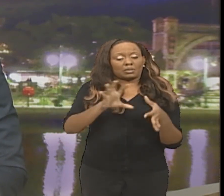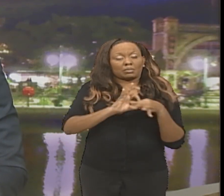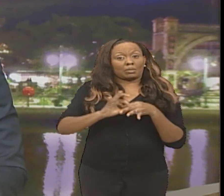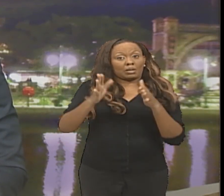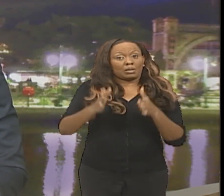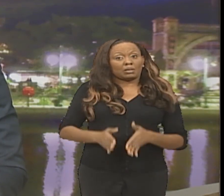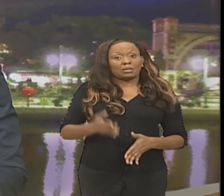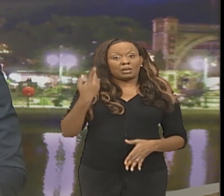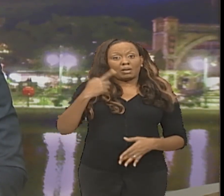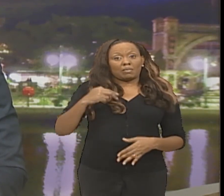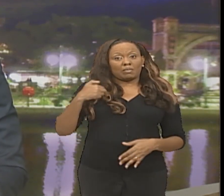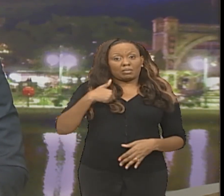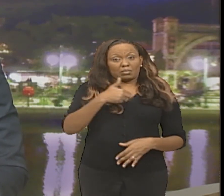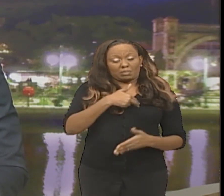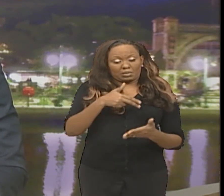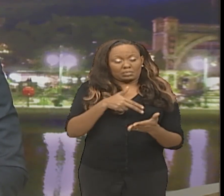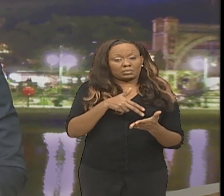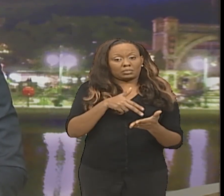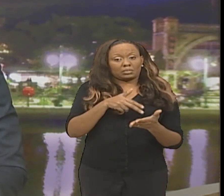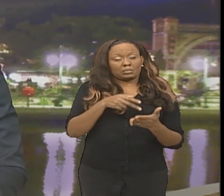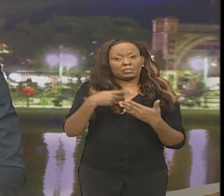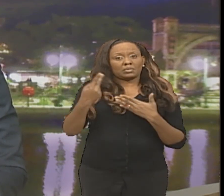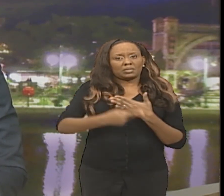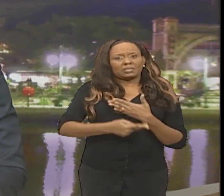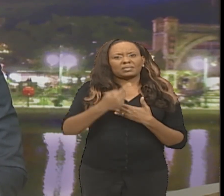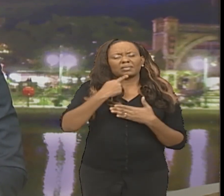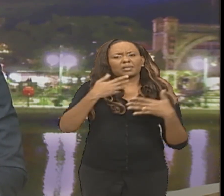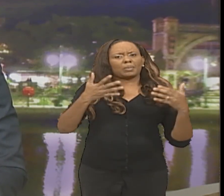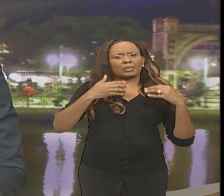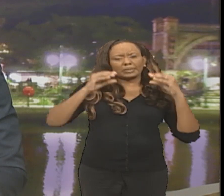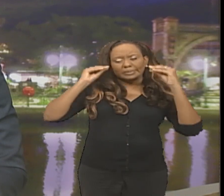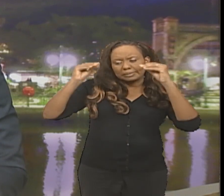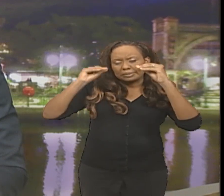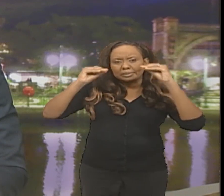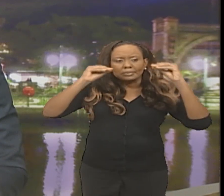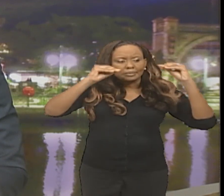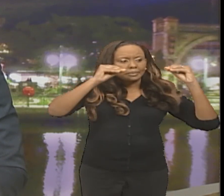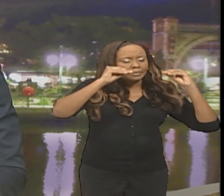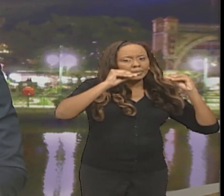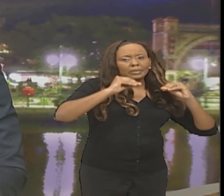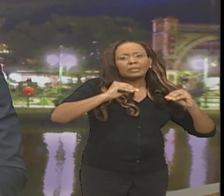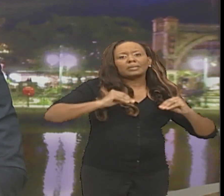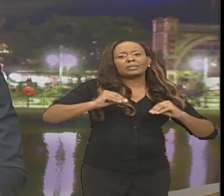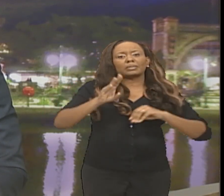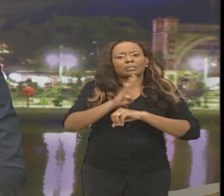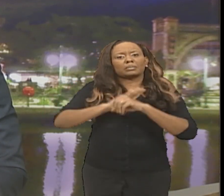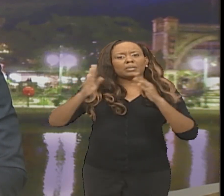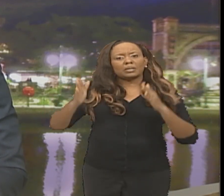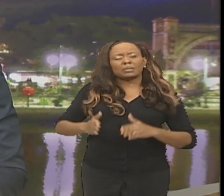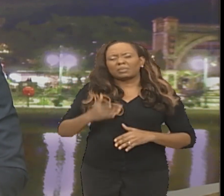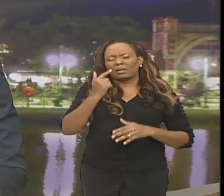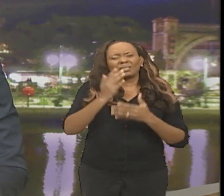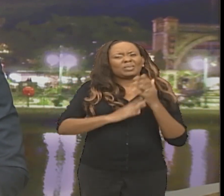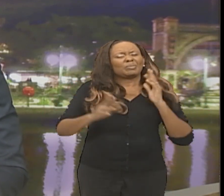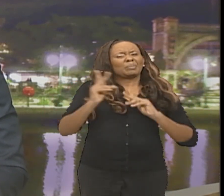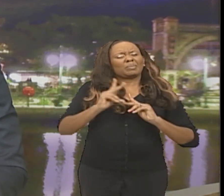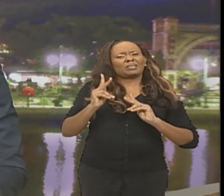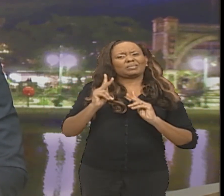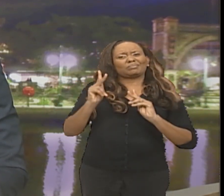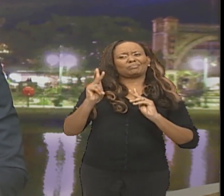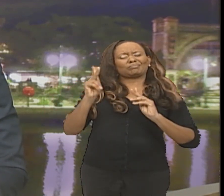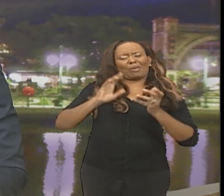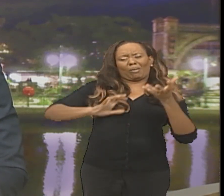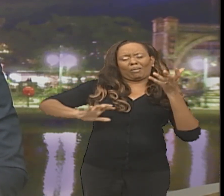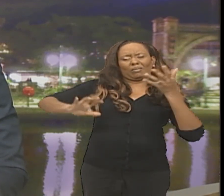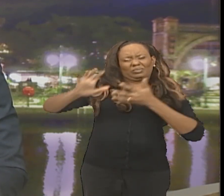Society, Dr. Shirley Jagru, says they'll seek to educate Barbadians more as there remains some level of confusion. Dr. Jagru